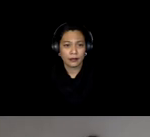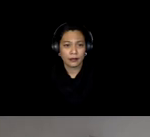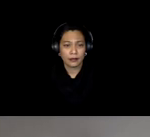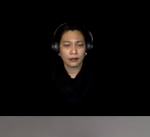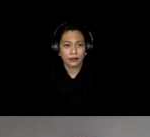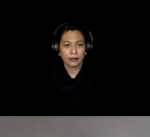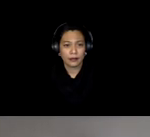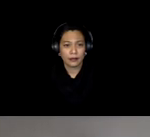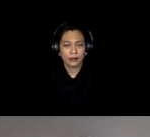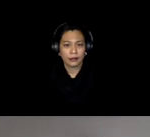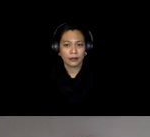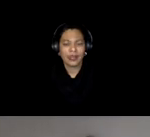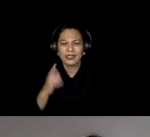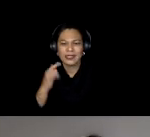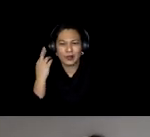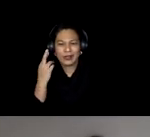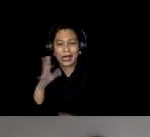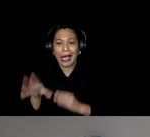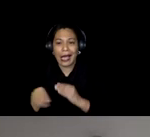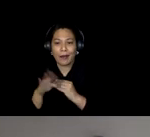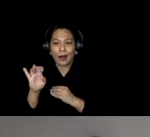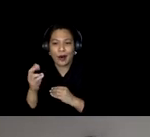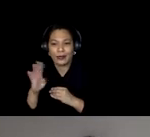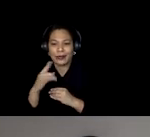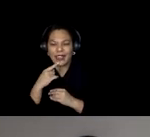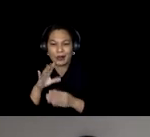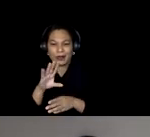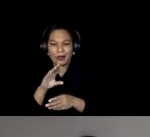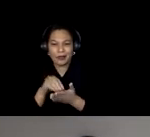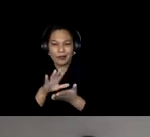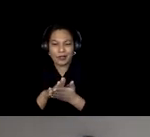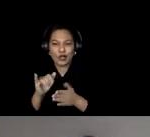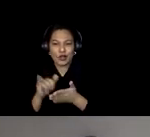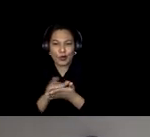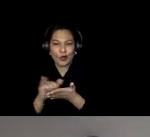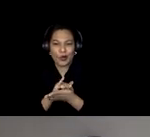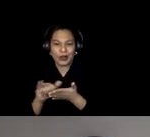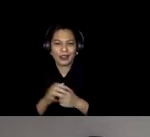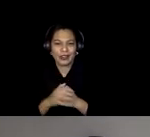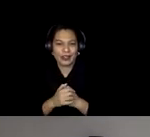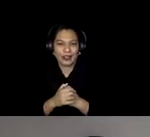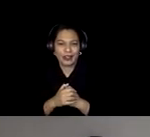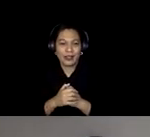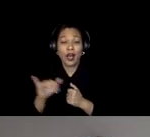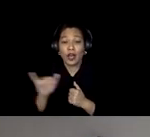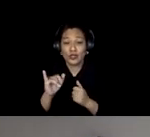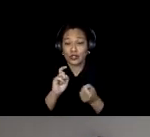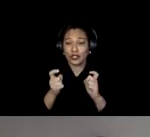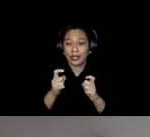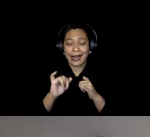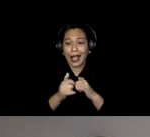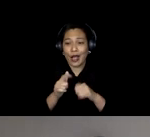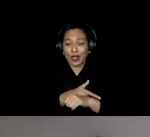Because you're using New York, maybe. Yeah, that's probably it. You can also change the timeline. So you can do for the